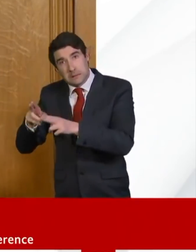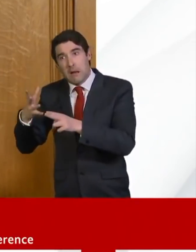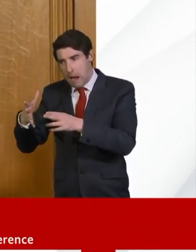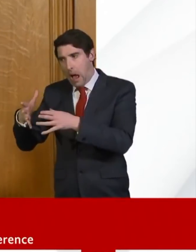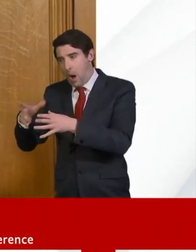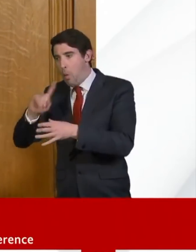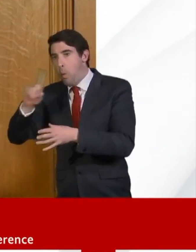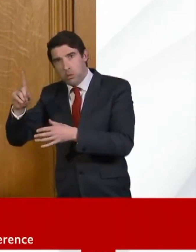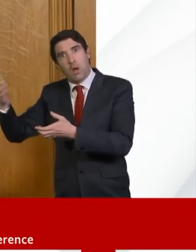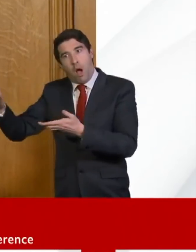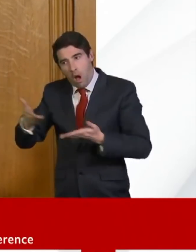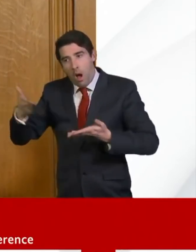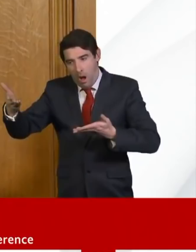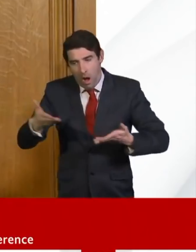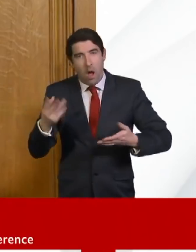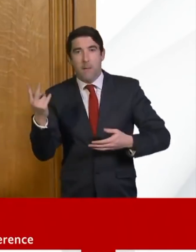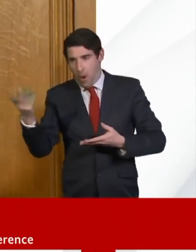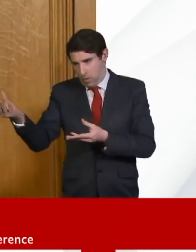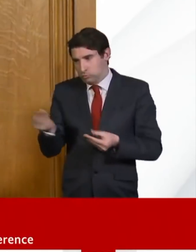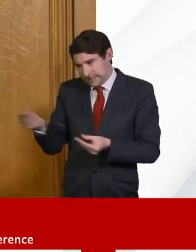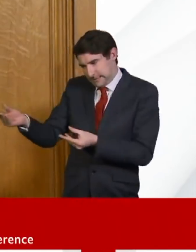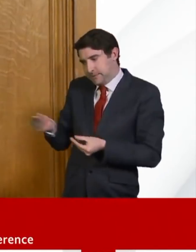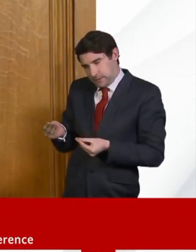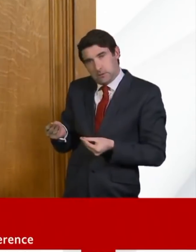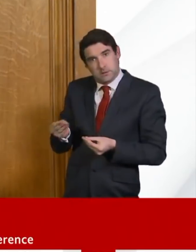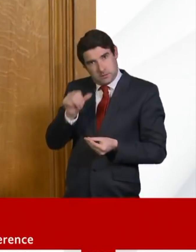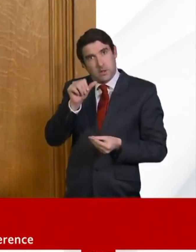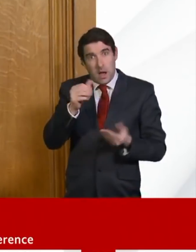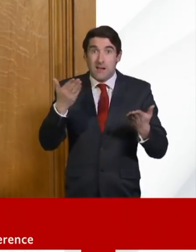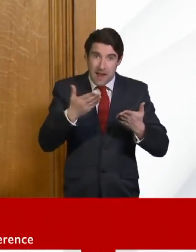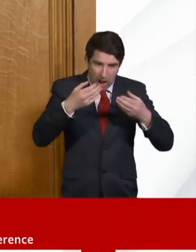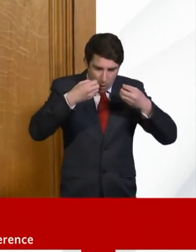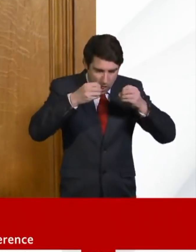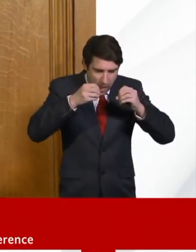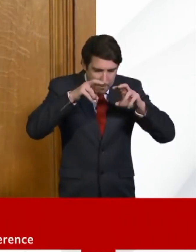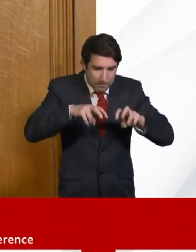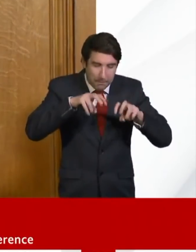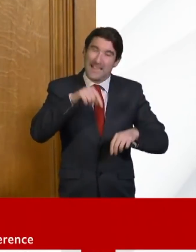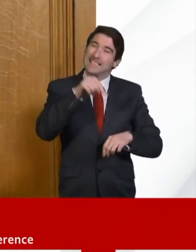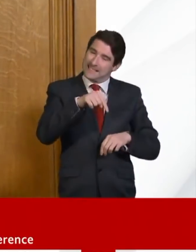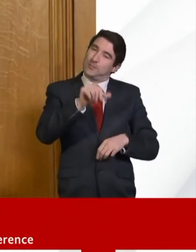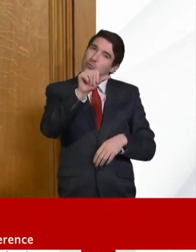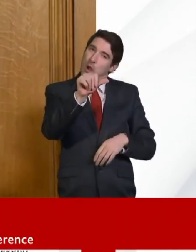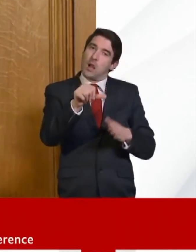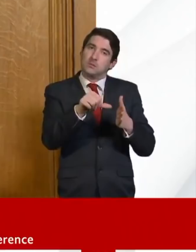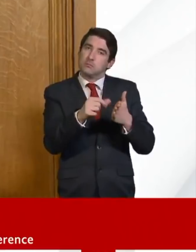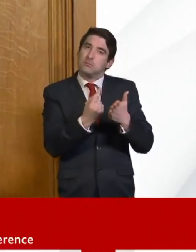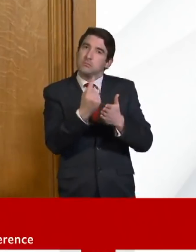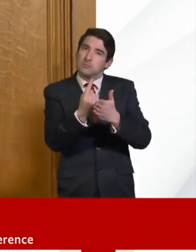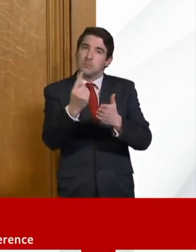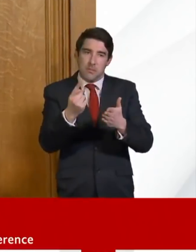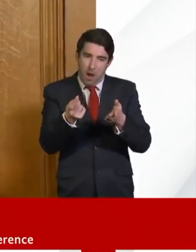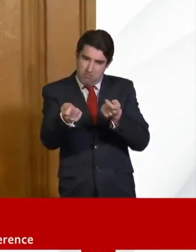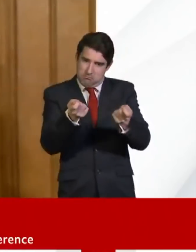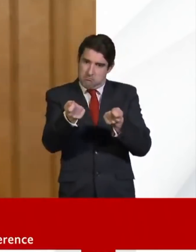either side. But you're absolutely right that that was a barrier. It's much less of a barrier, although it has not gone away completely, but it is a lot better than it